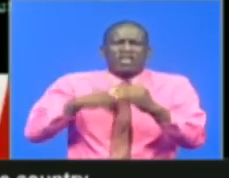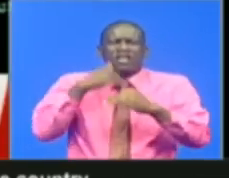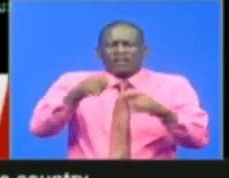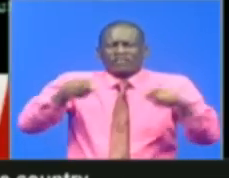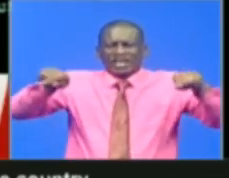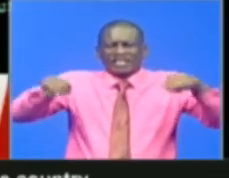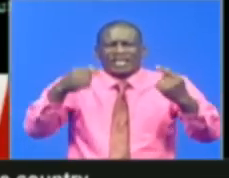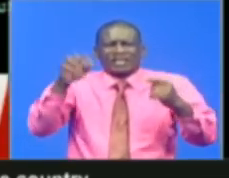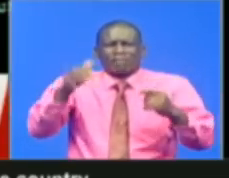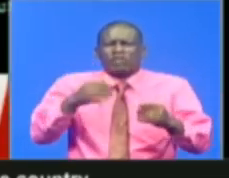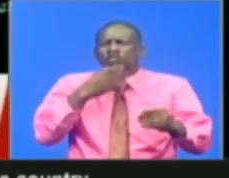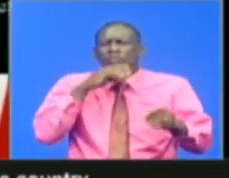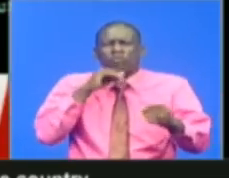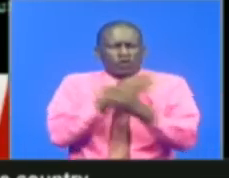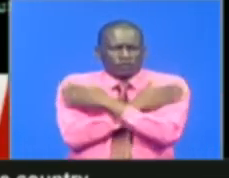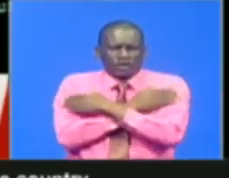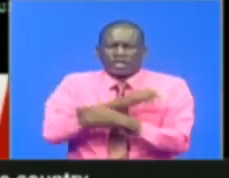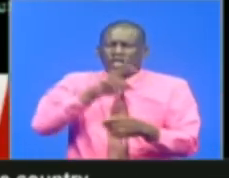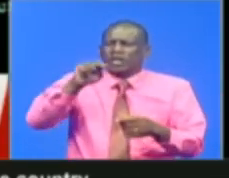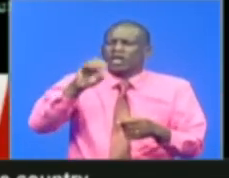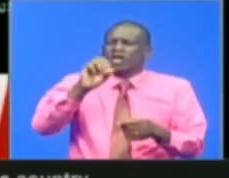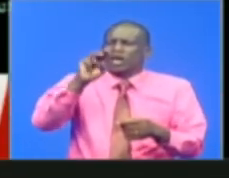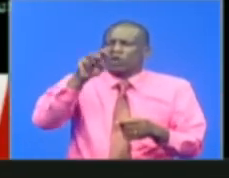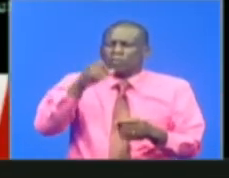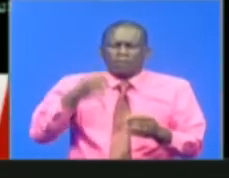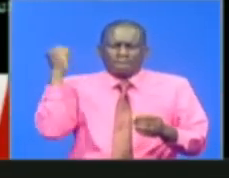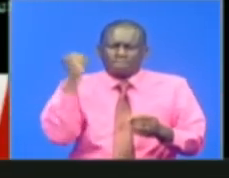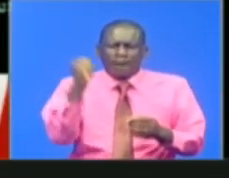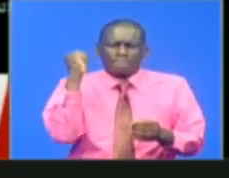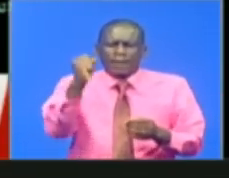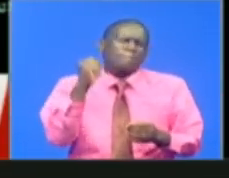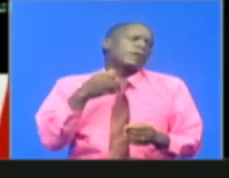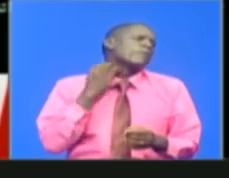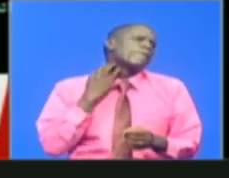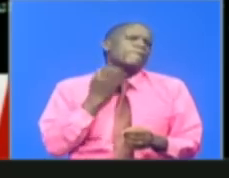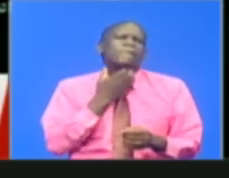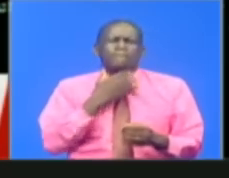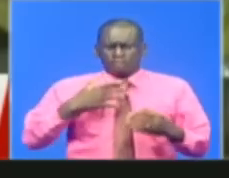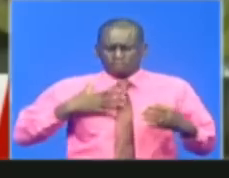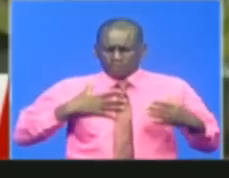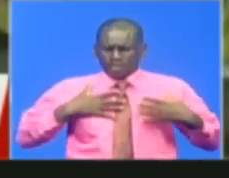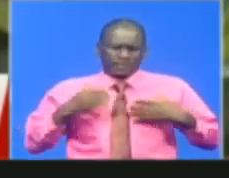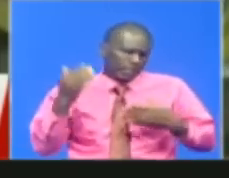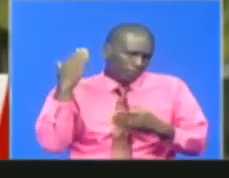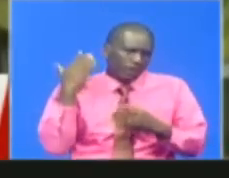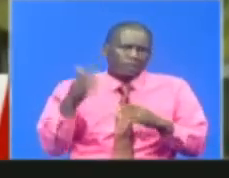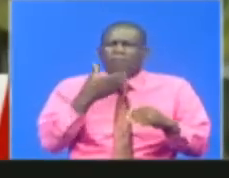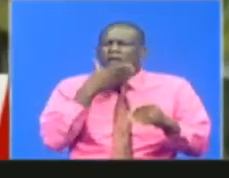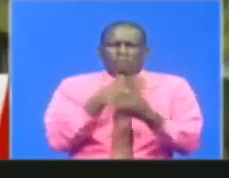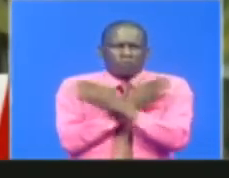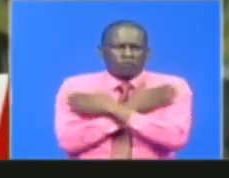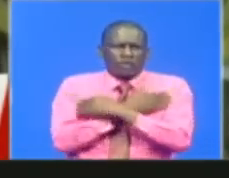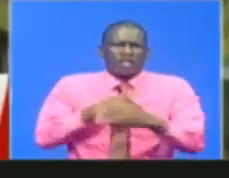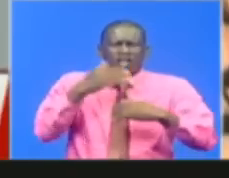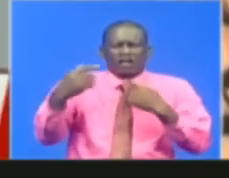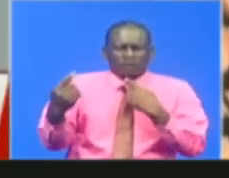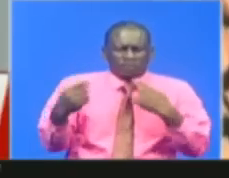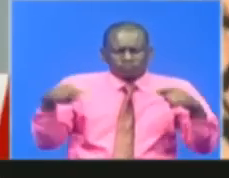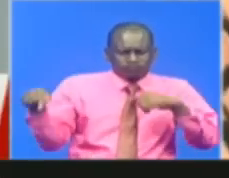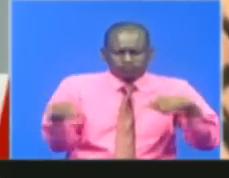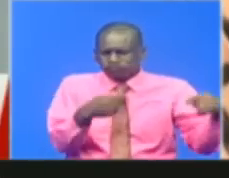boyfriend. Naomi Chepkemoi was stabbed several times on her neck, breast and back by boyfriend after an argument.